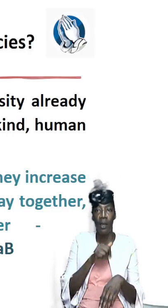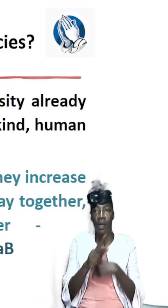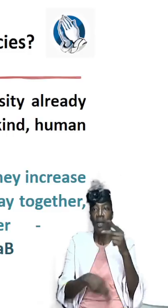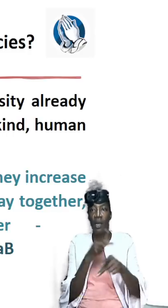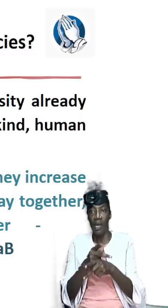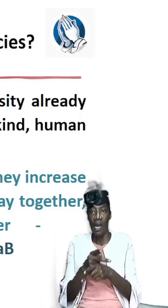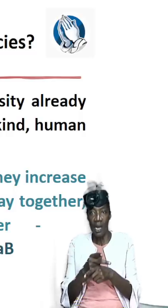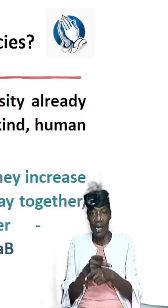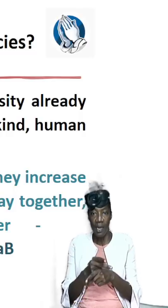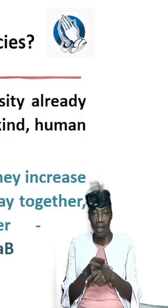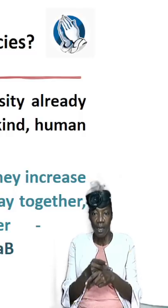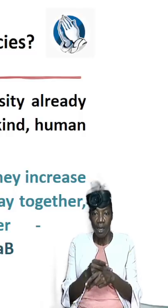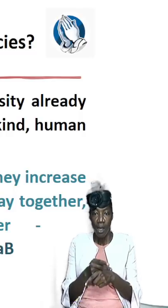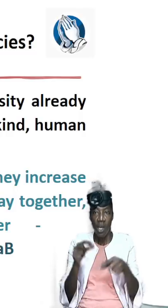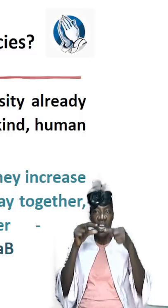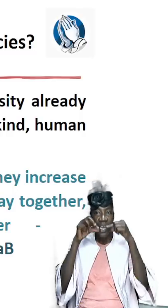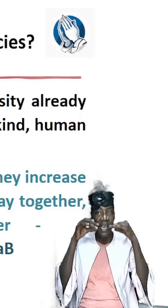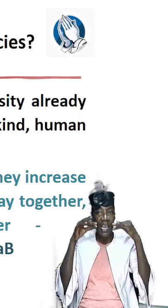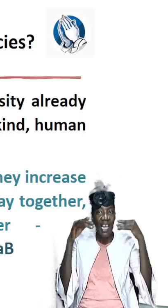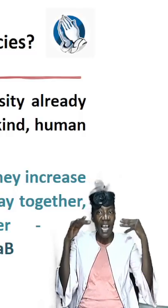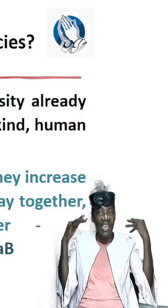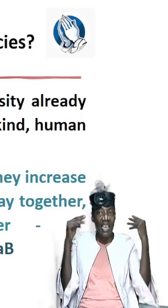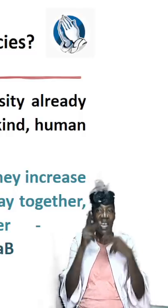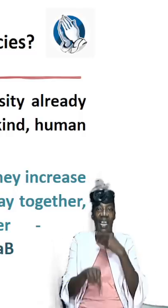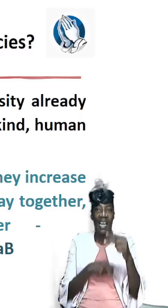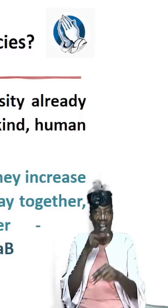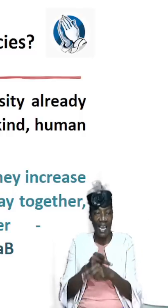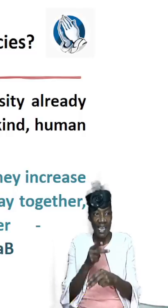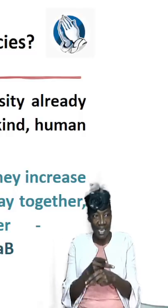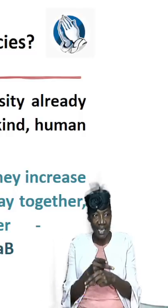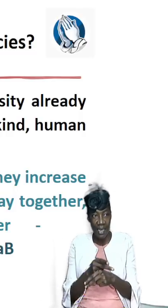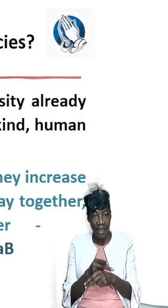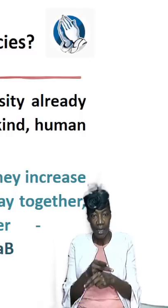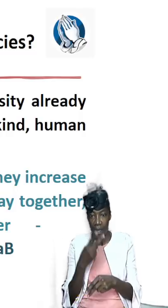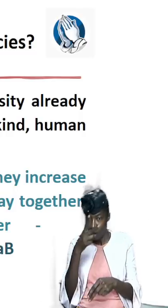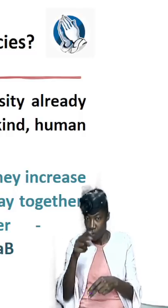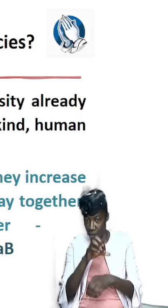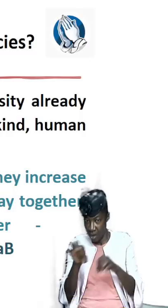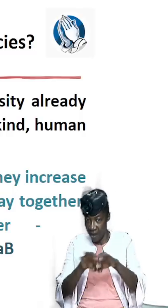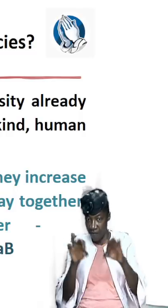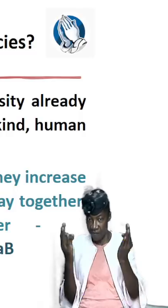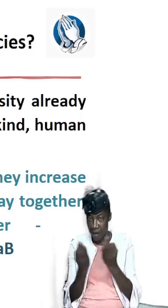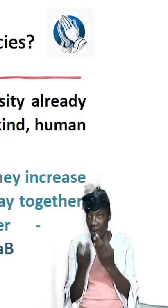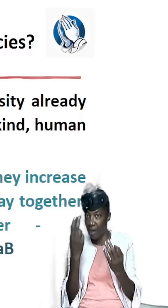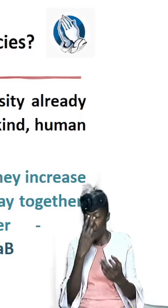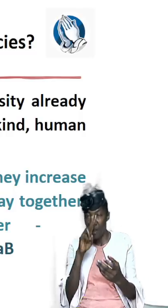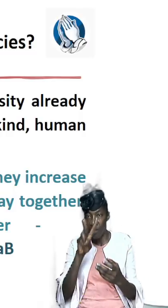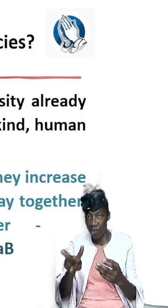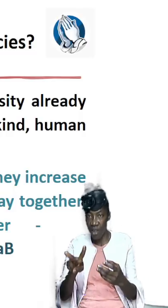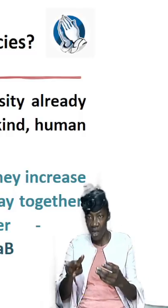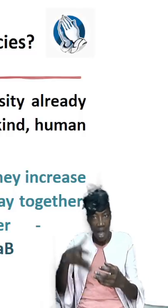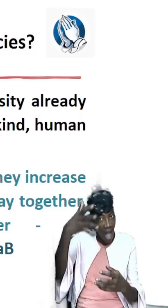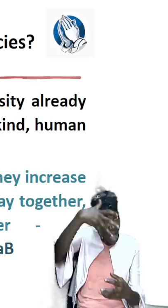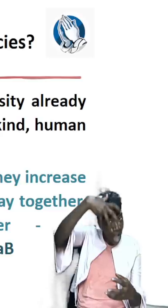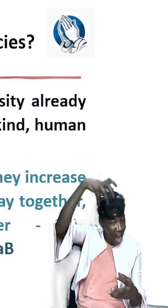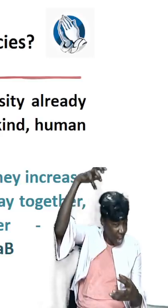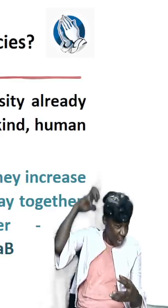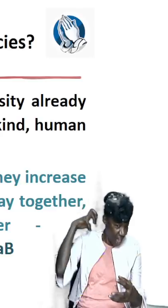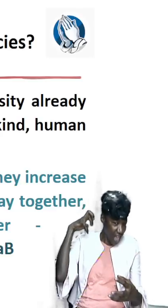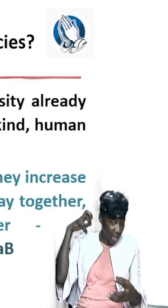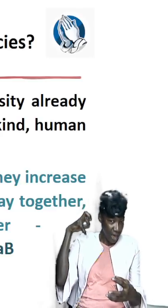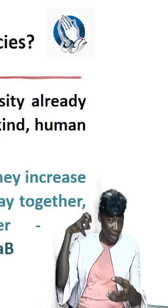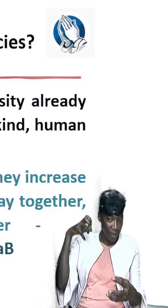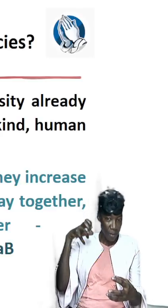are different. When you look at the cat kind, you're right, it's the cat family. You see a lion, you see tigers, you